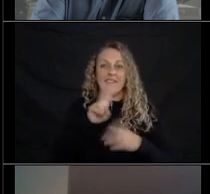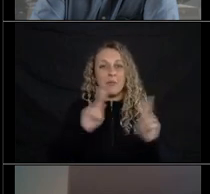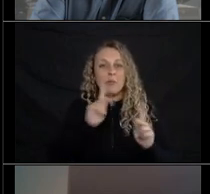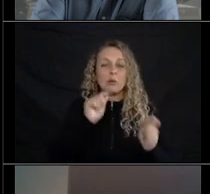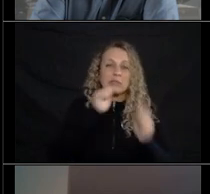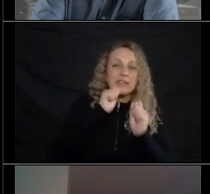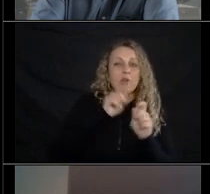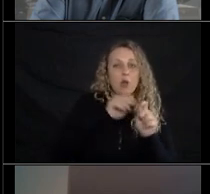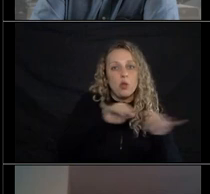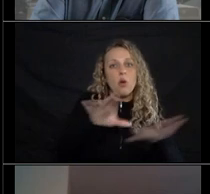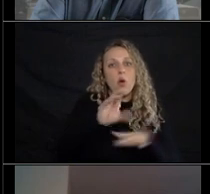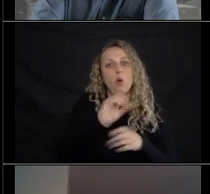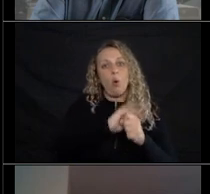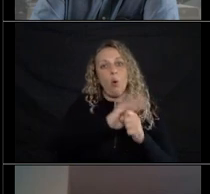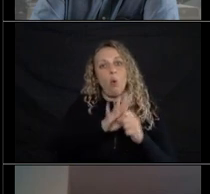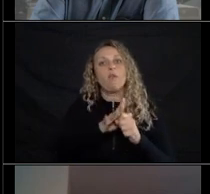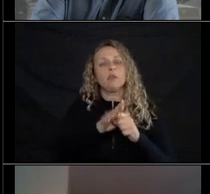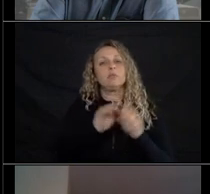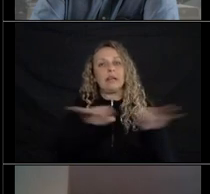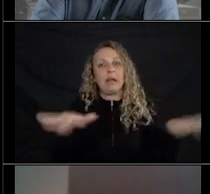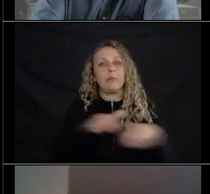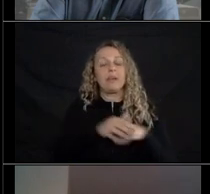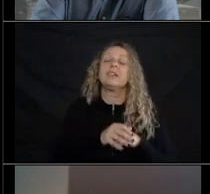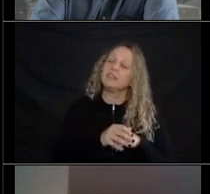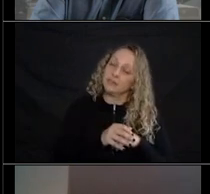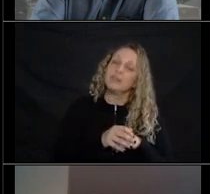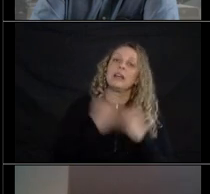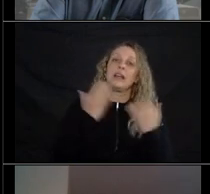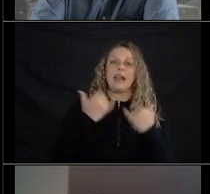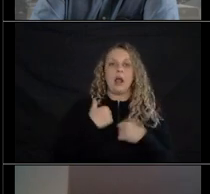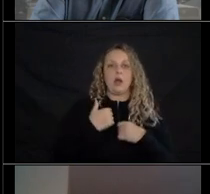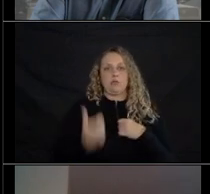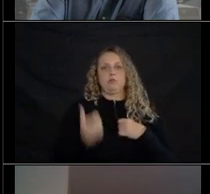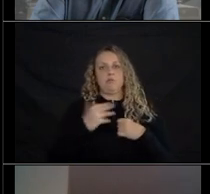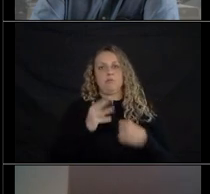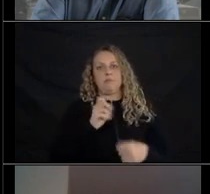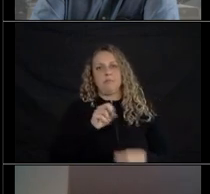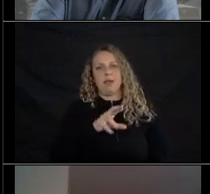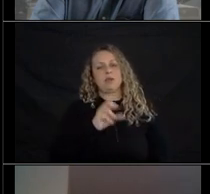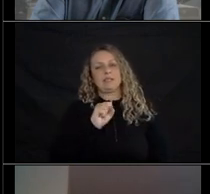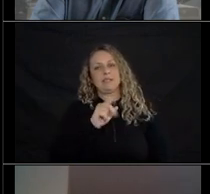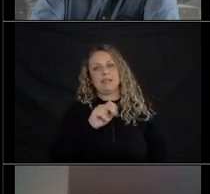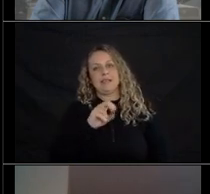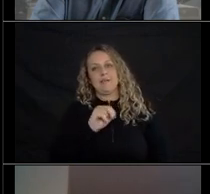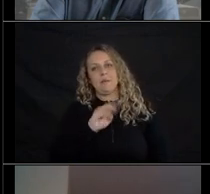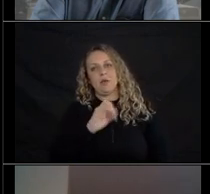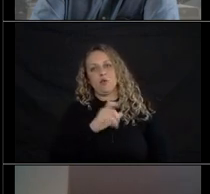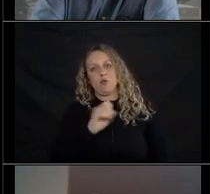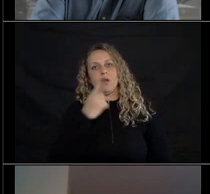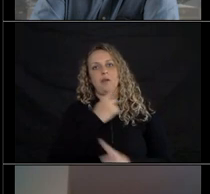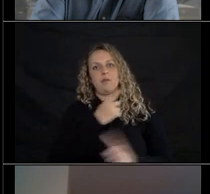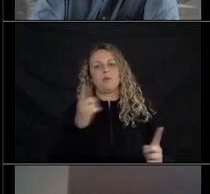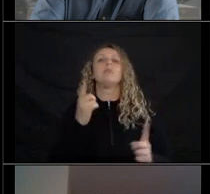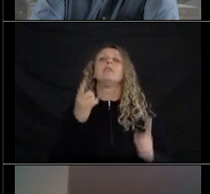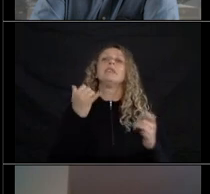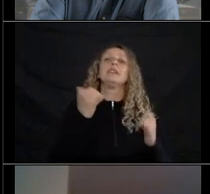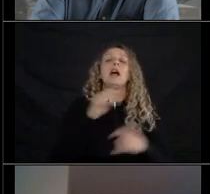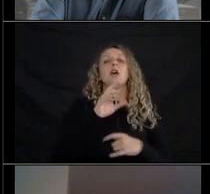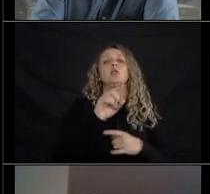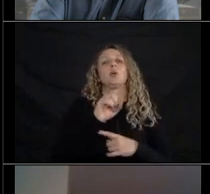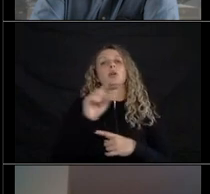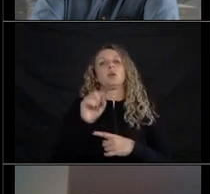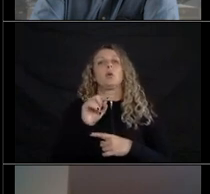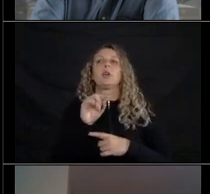throughout the COVID-19 pandemic. Now, therefore, I, Stephen B. Grant, Mayor of the City of Boynton Beach, Florida, do hereby proclaim the month of October